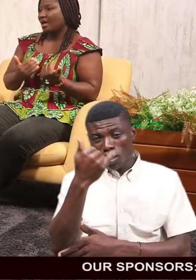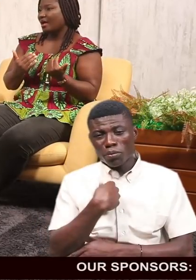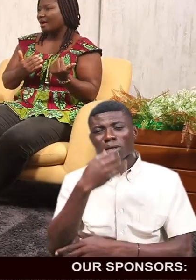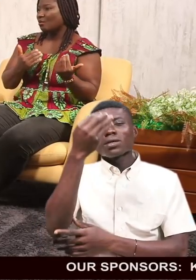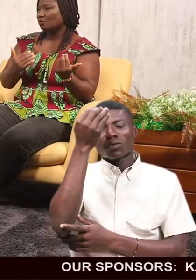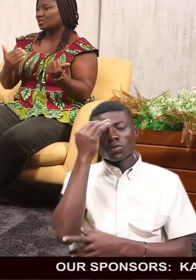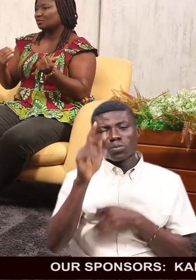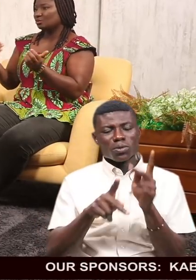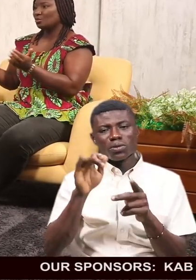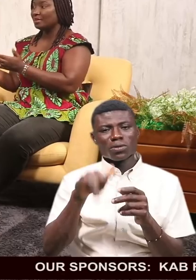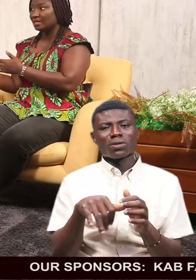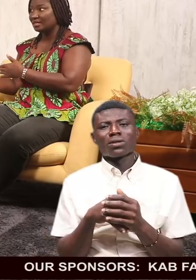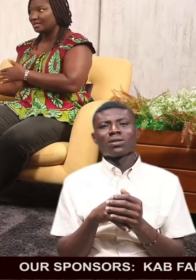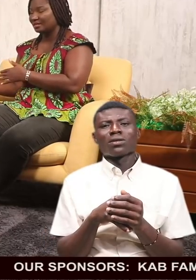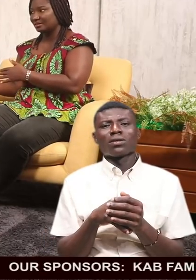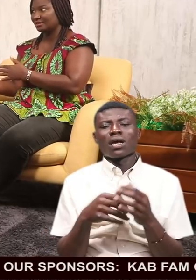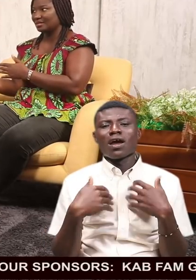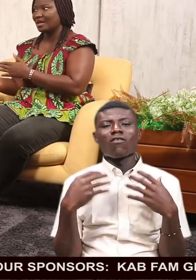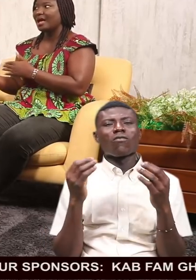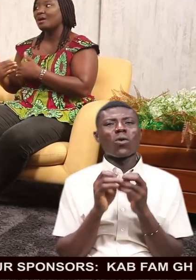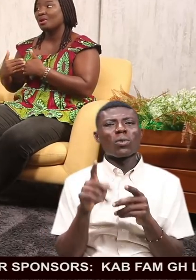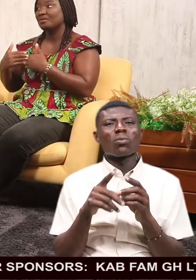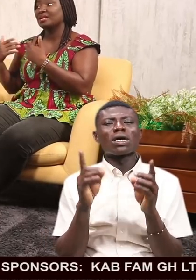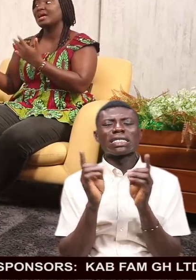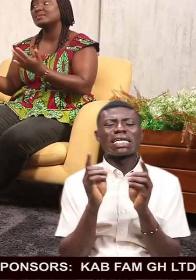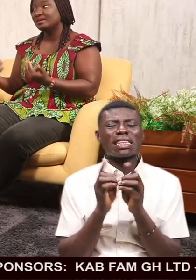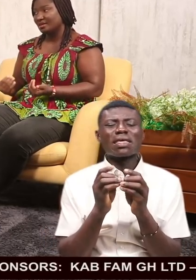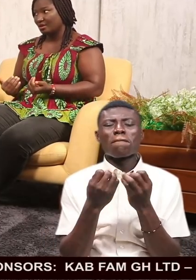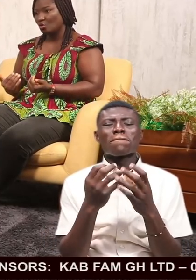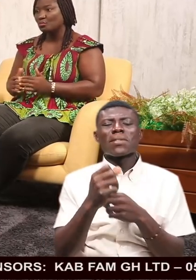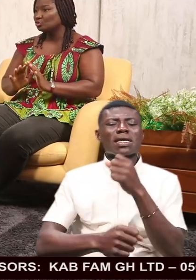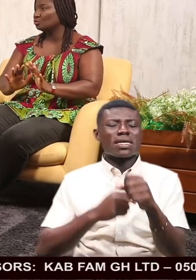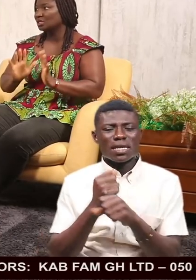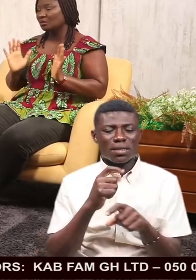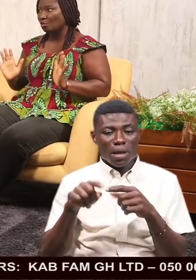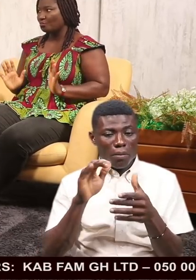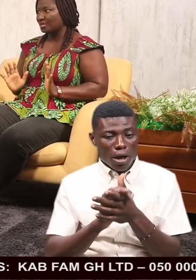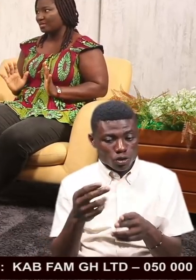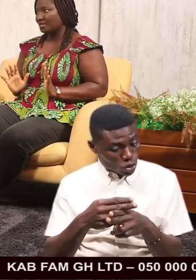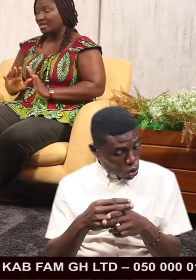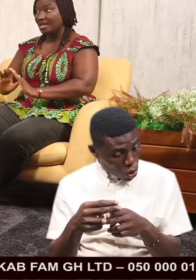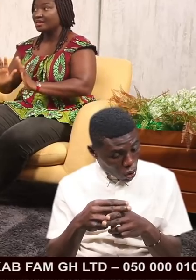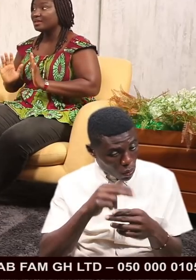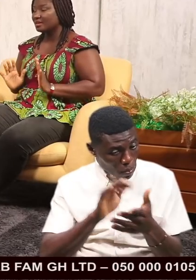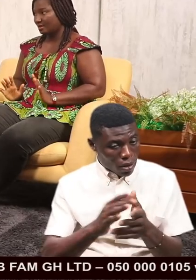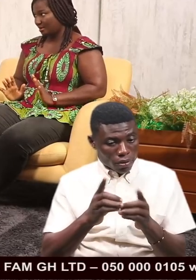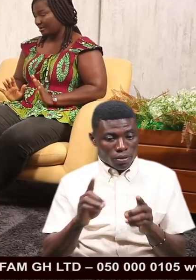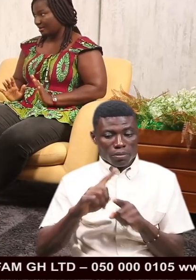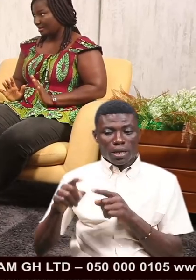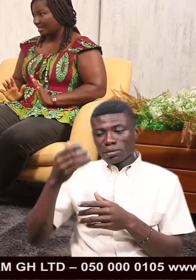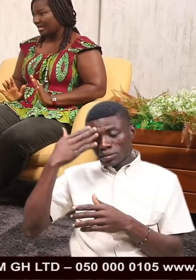crofo a I caught so many years. Our renani ye. Obinsu nim wobi. Eye